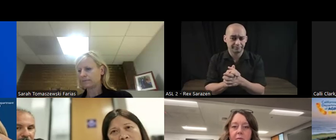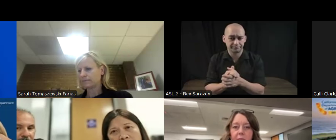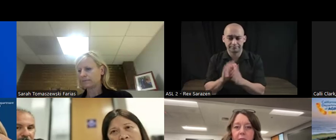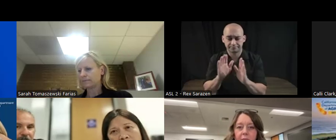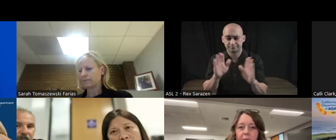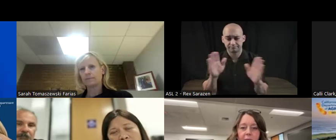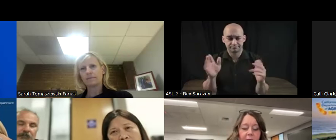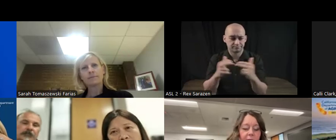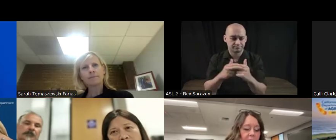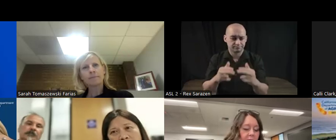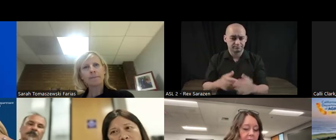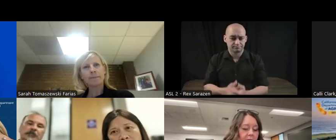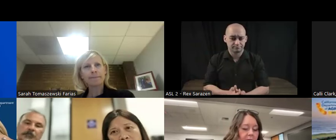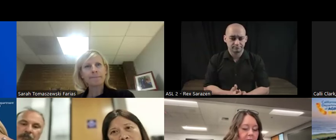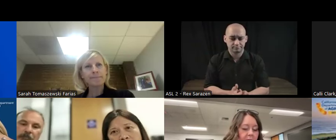the presentation.